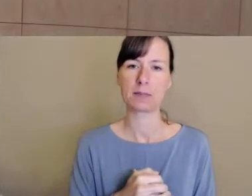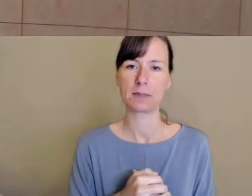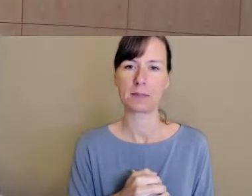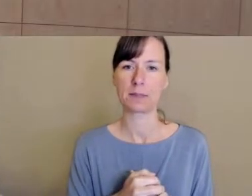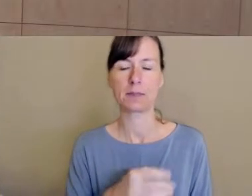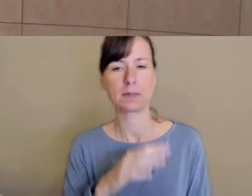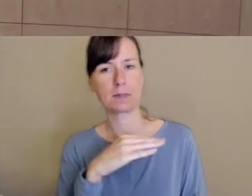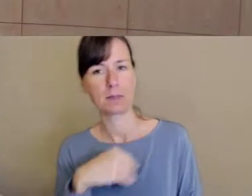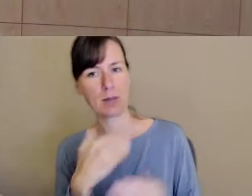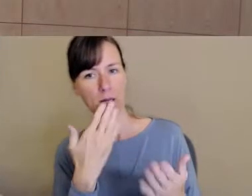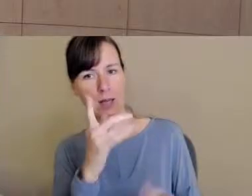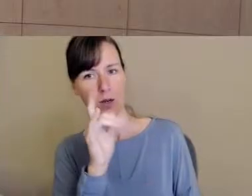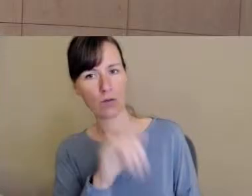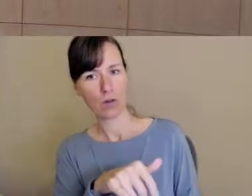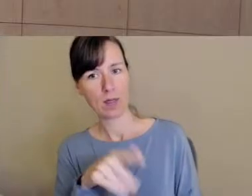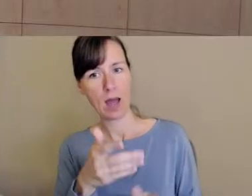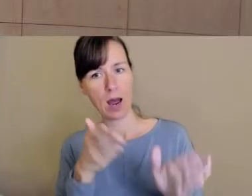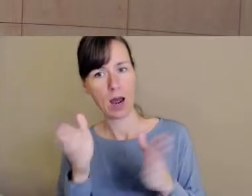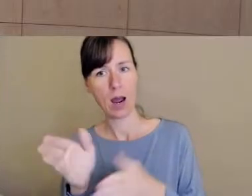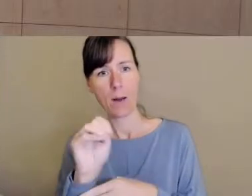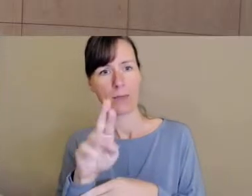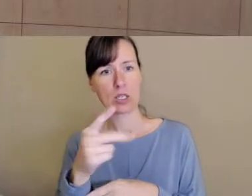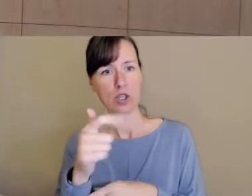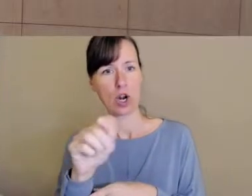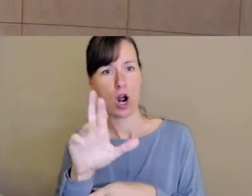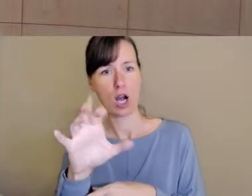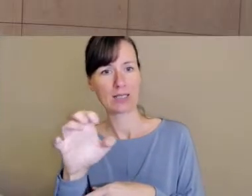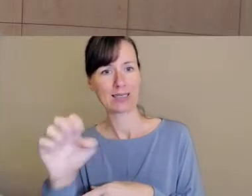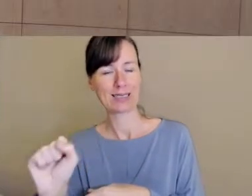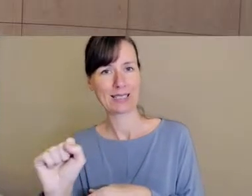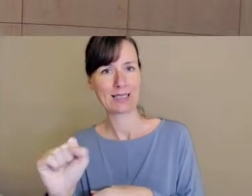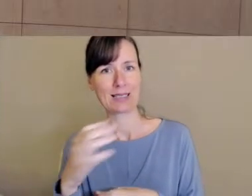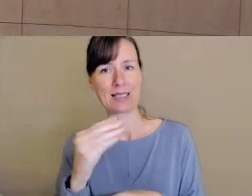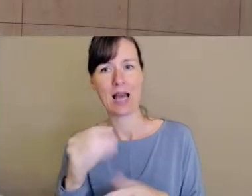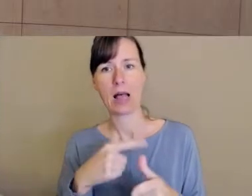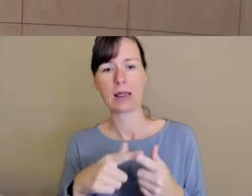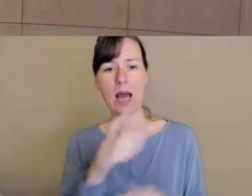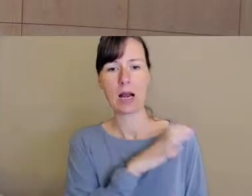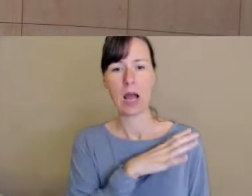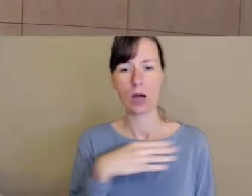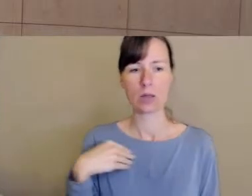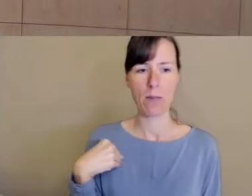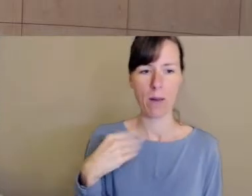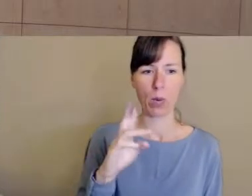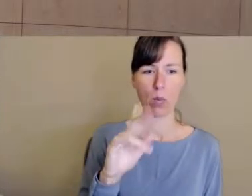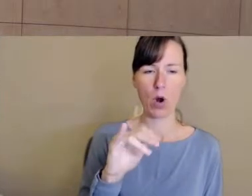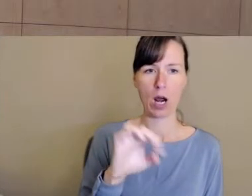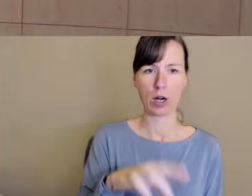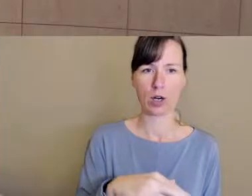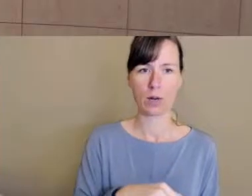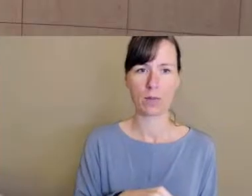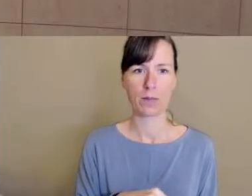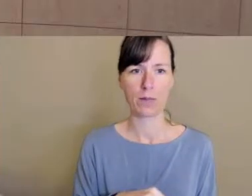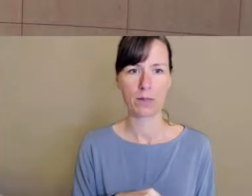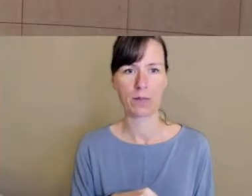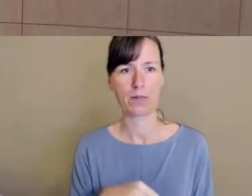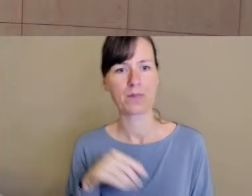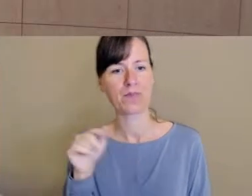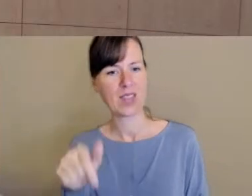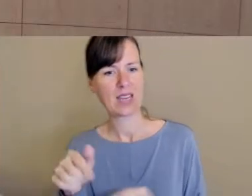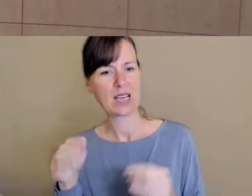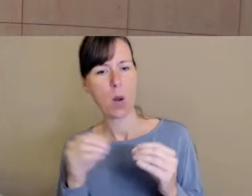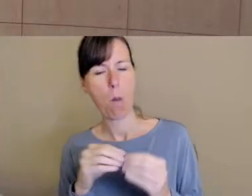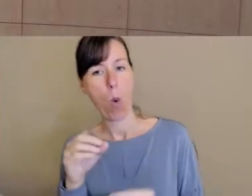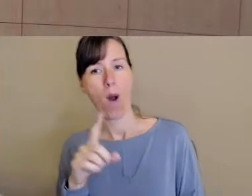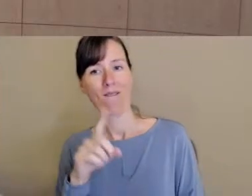Okay, let's go to Mr. Garces and then Councilmember Brenner. This is more of a question to